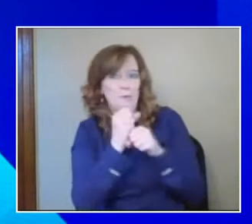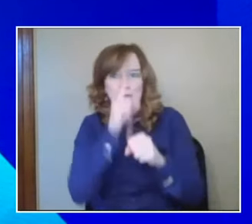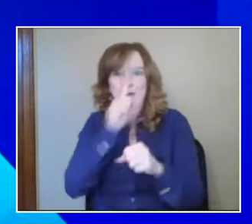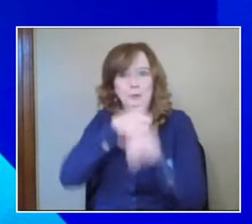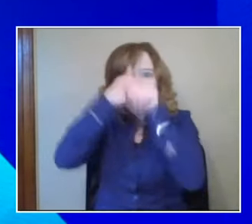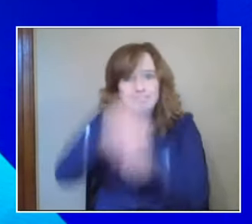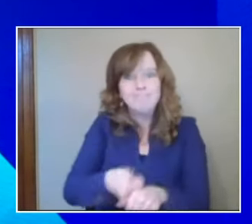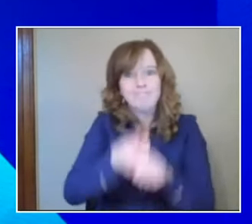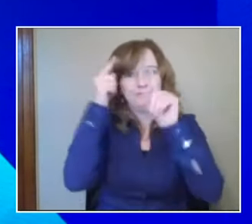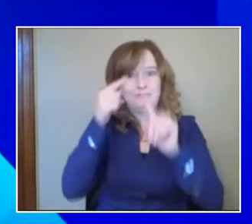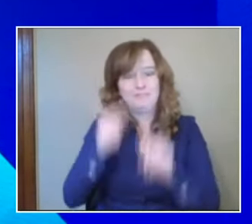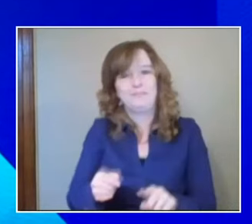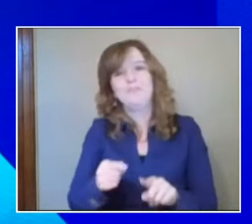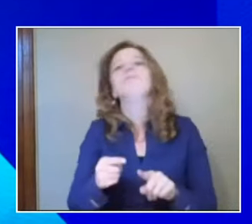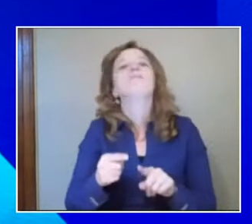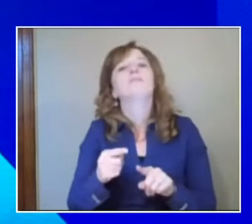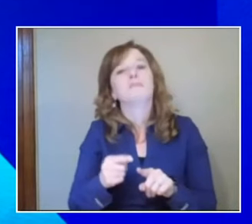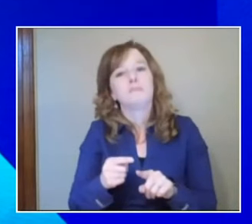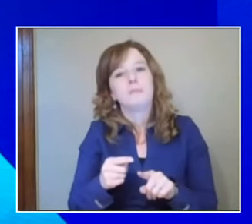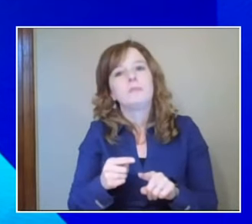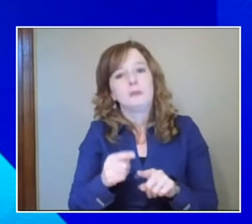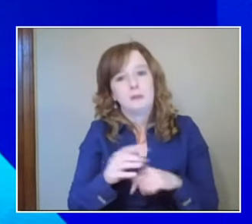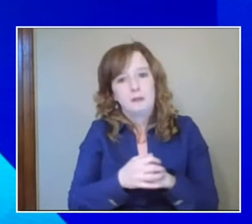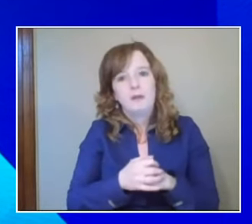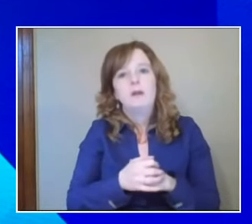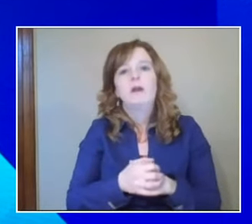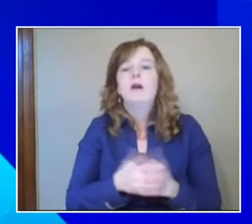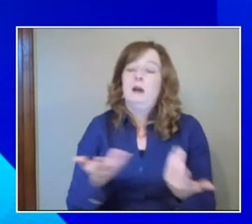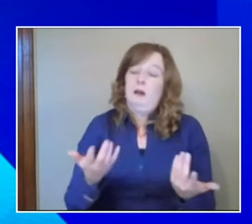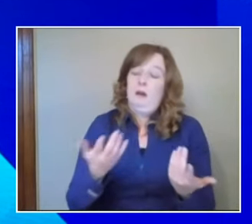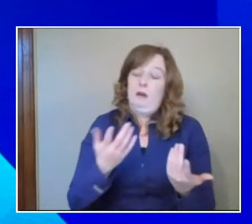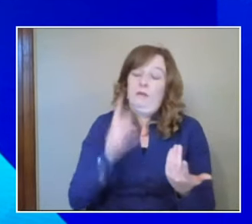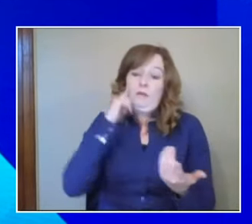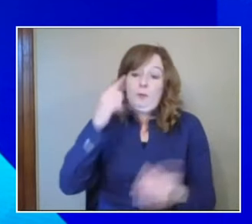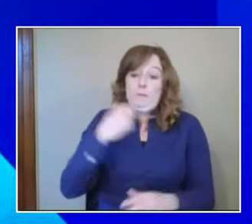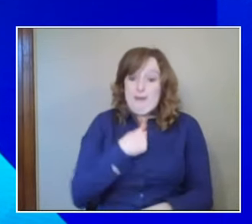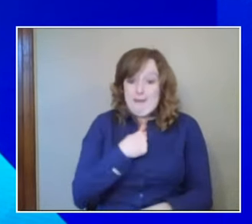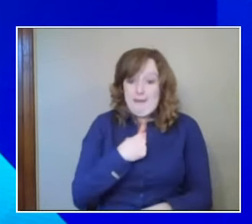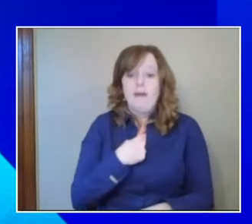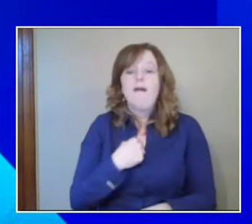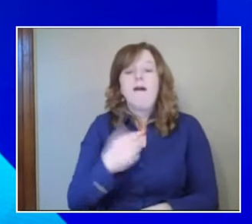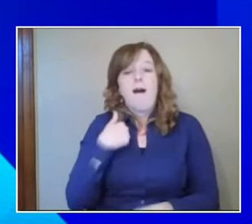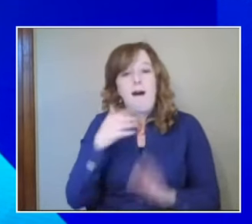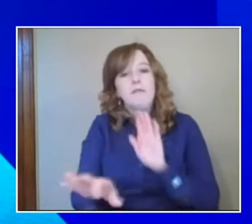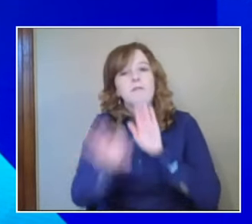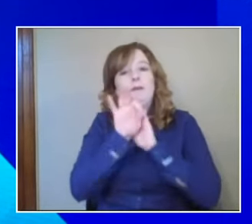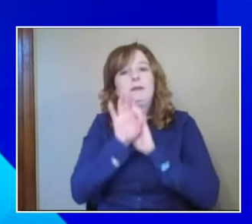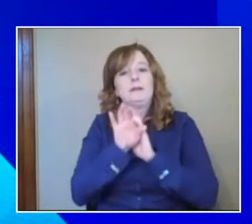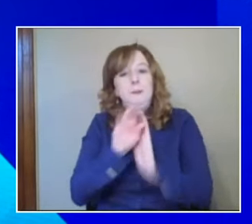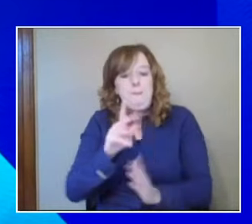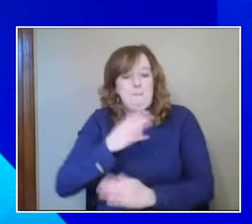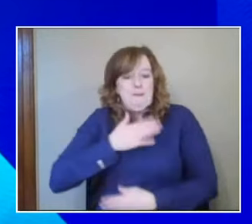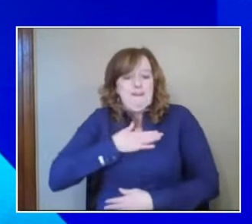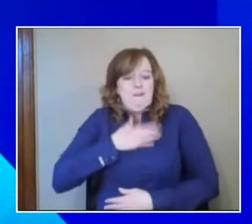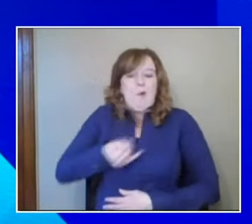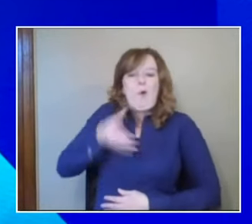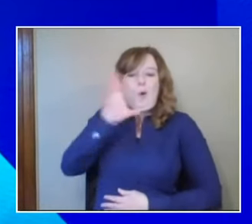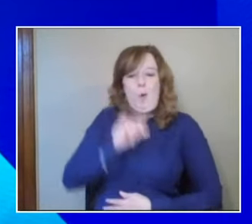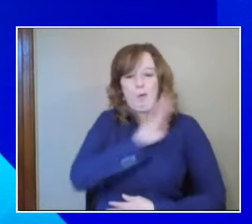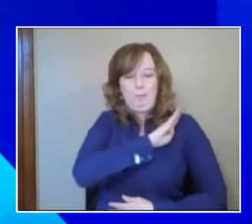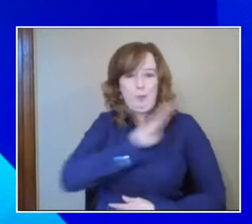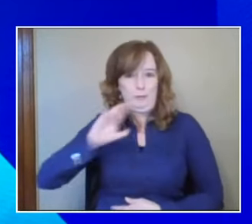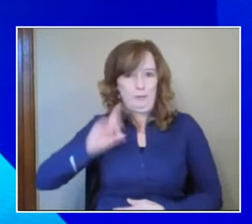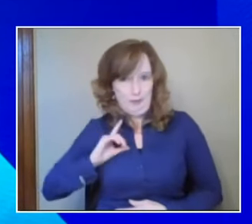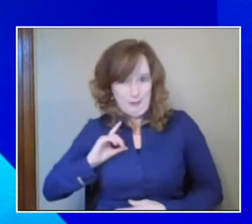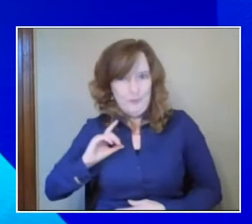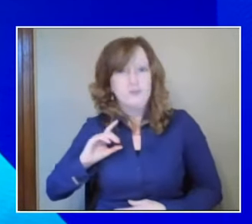for me is having a personal board of directors, people you trust that you can go to for advice. And here's